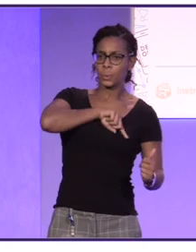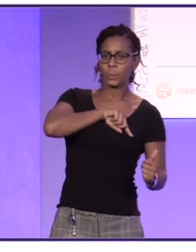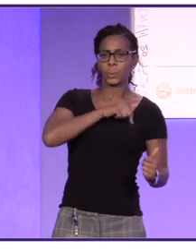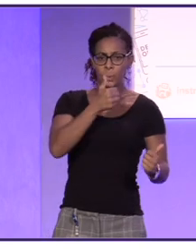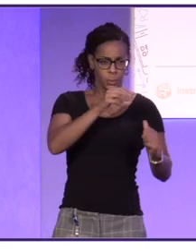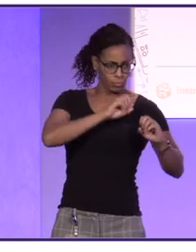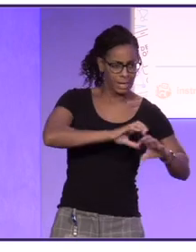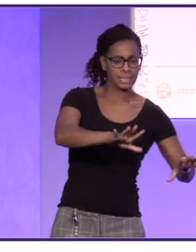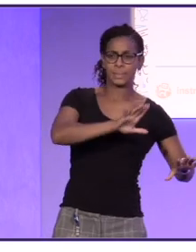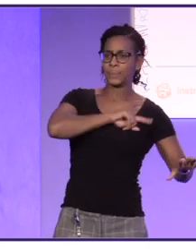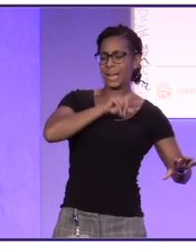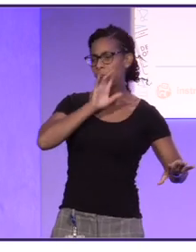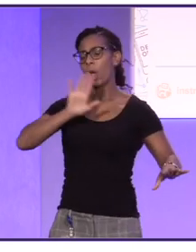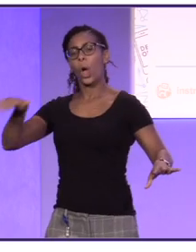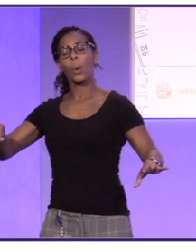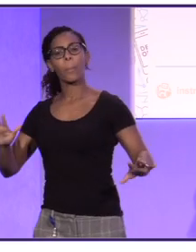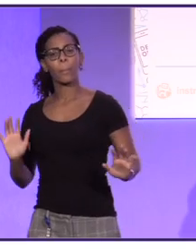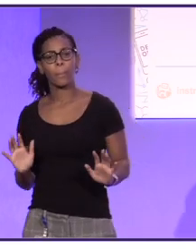straight after that release.